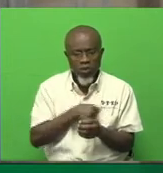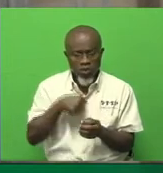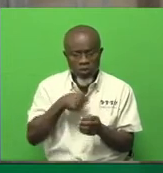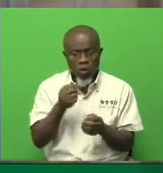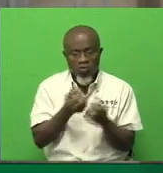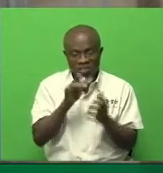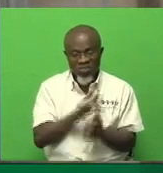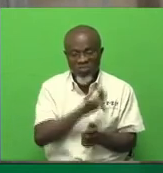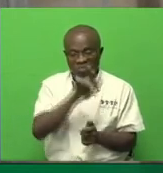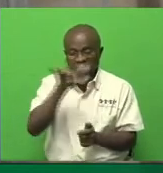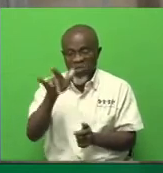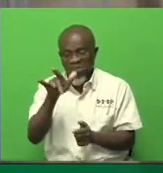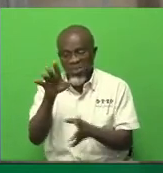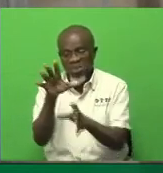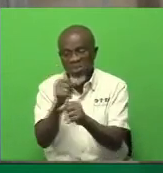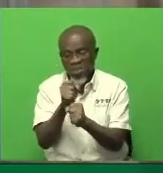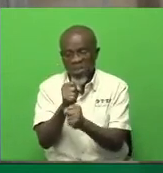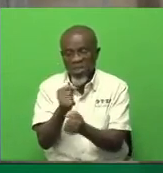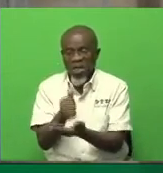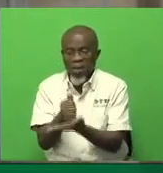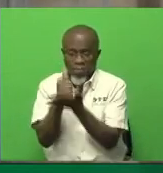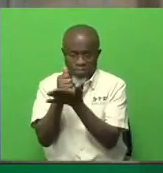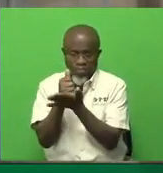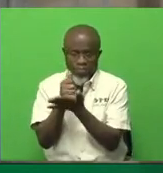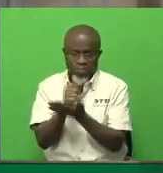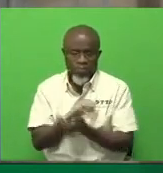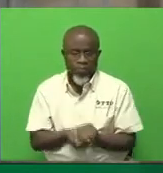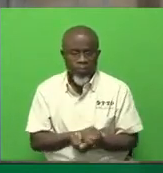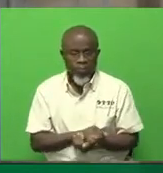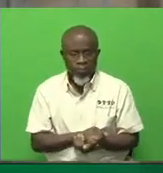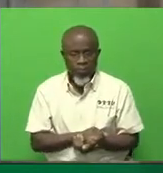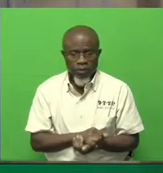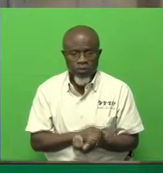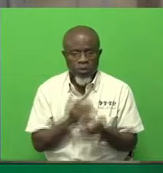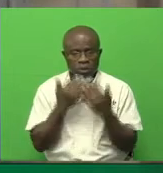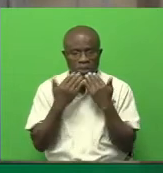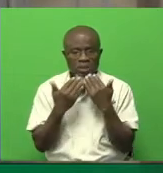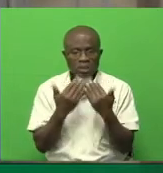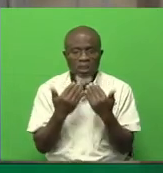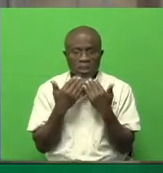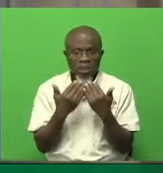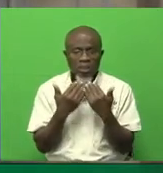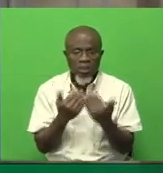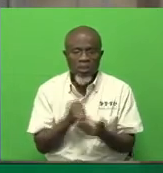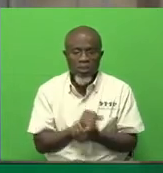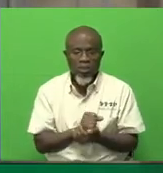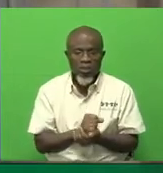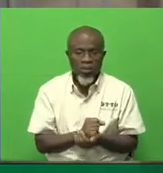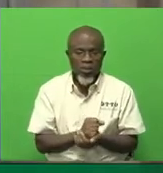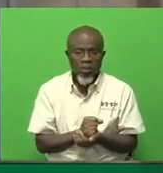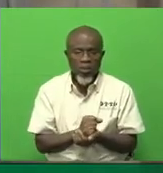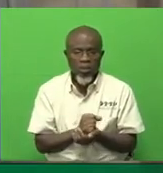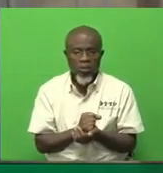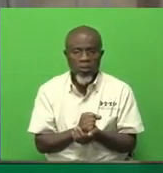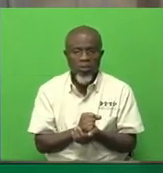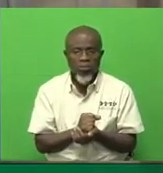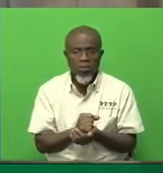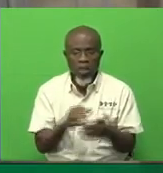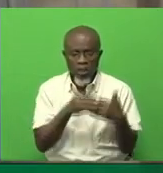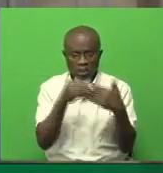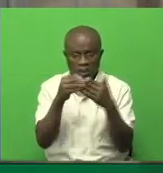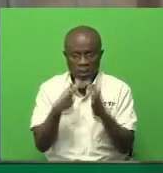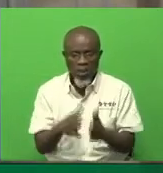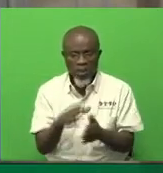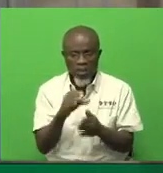country and I would like to thank my political leader Kamala Prasad bisa for creating this fund and for donating to